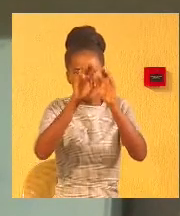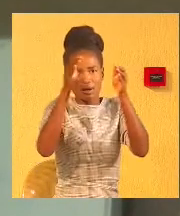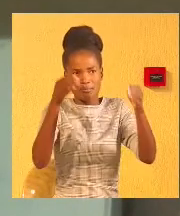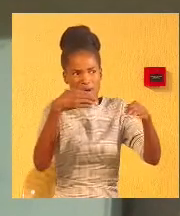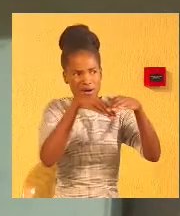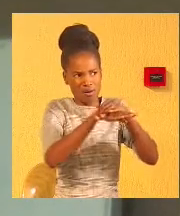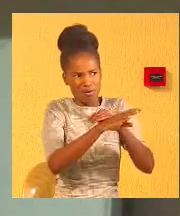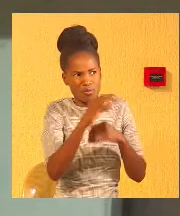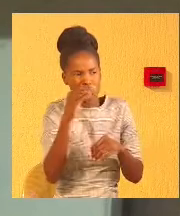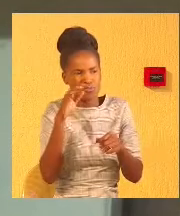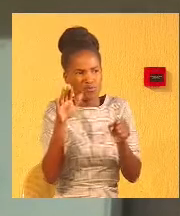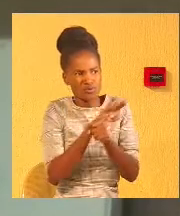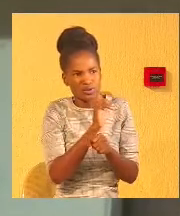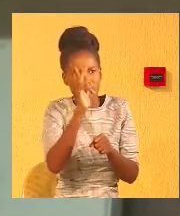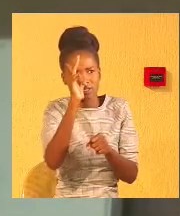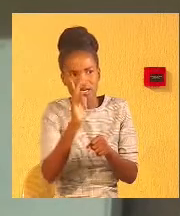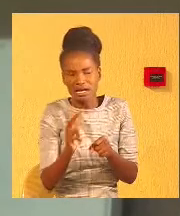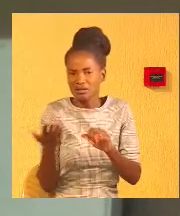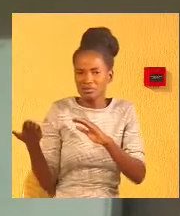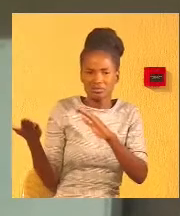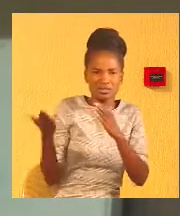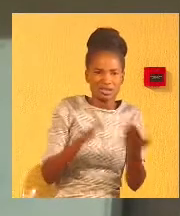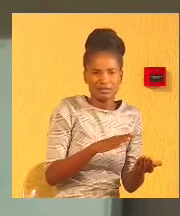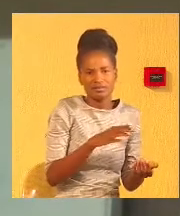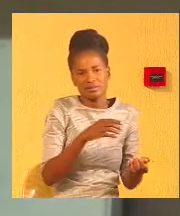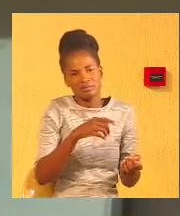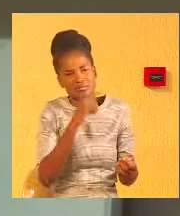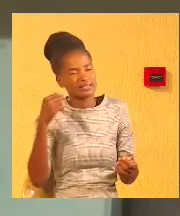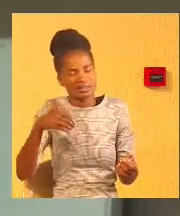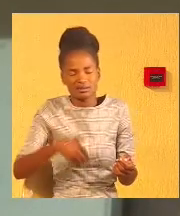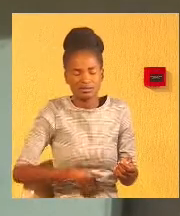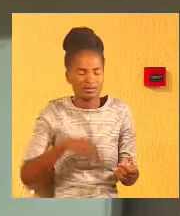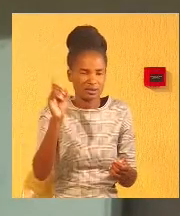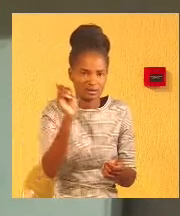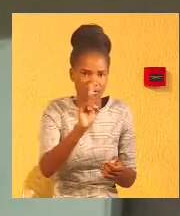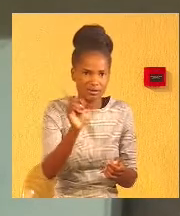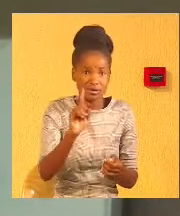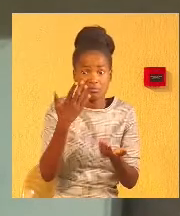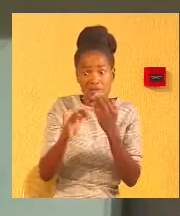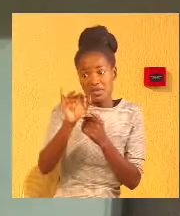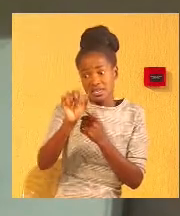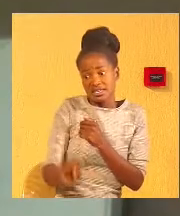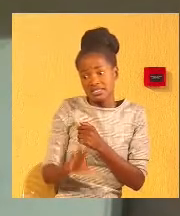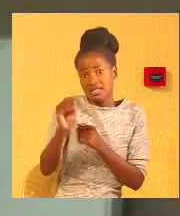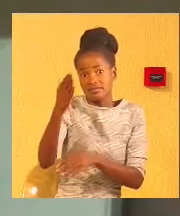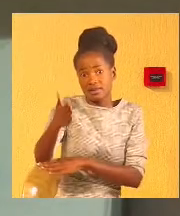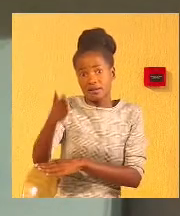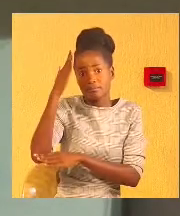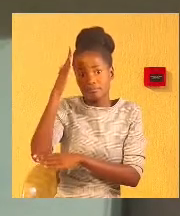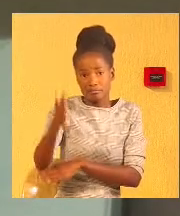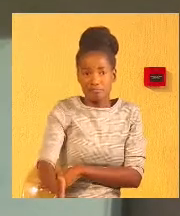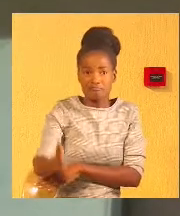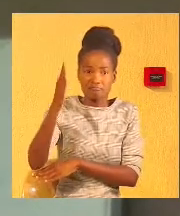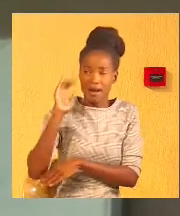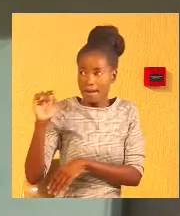that we are prepared that our people cannot die in case if our borders are closed. So hence I would want to agree with